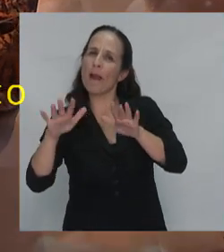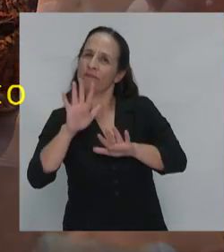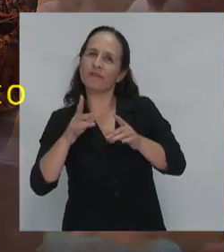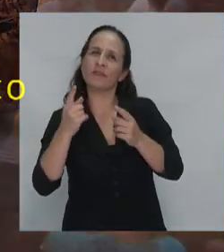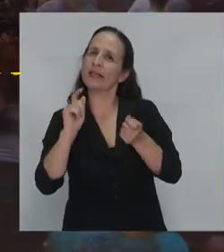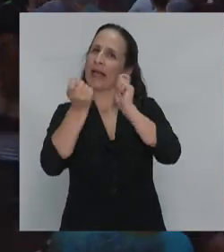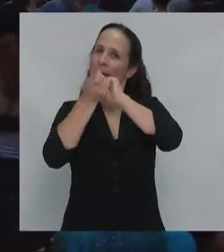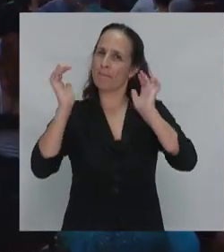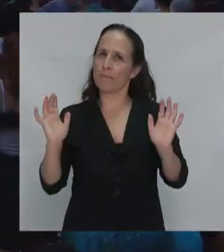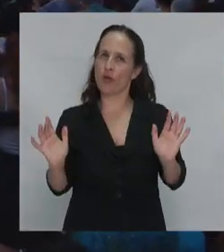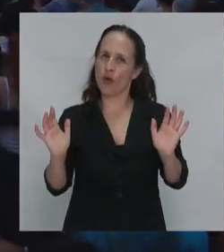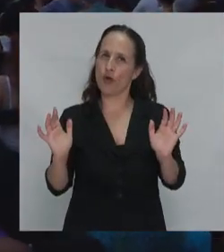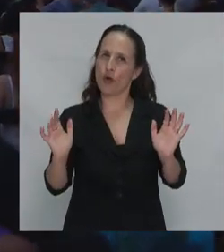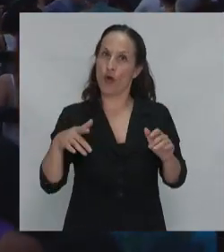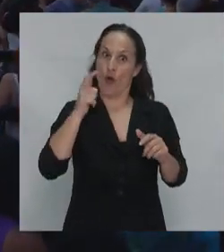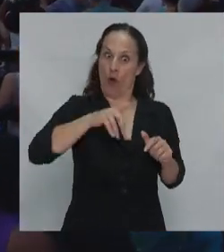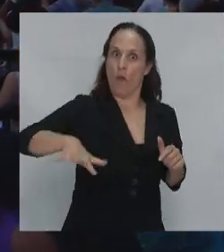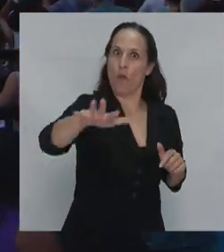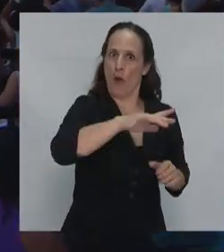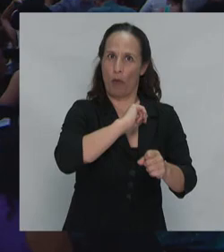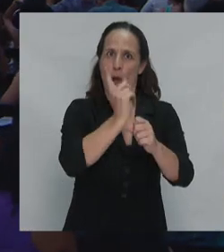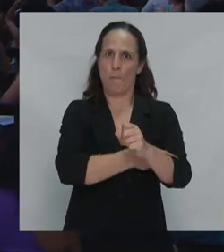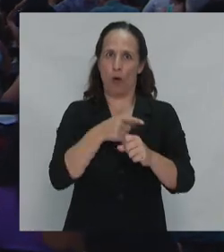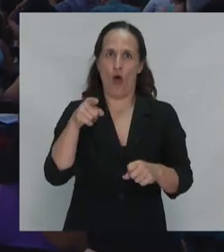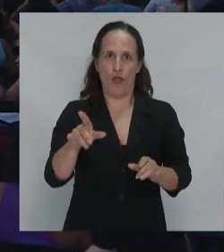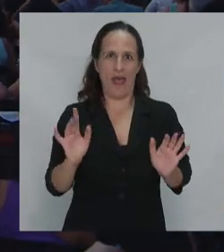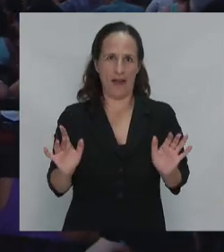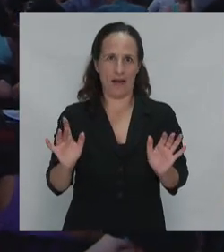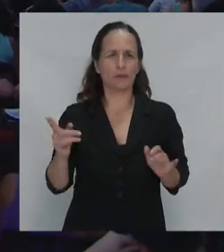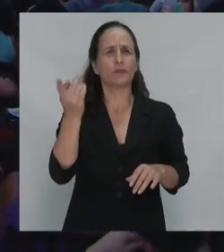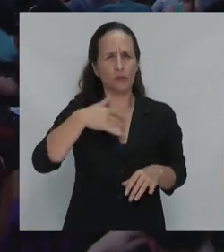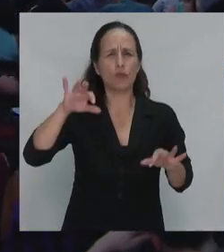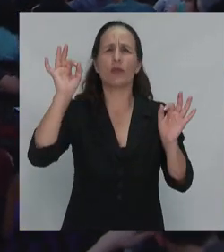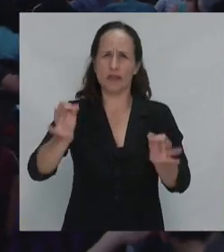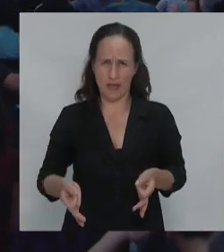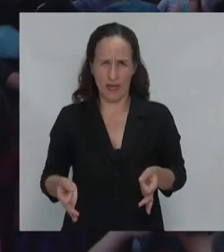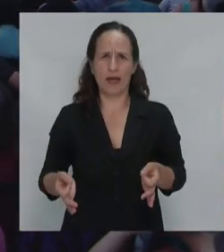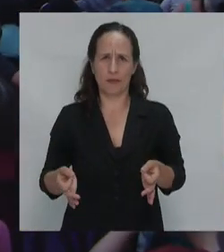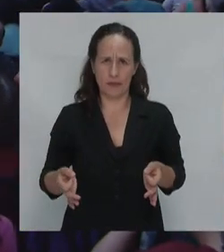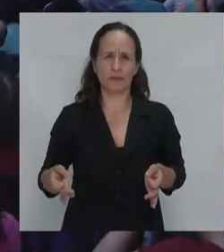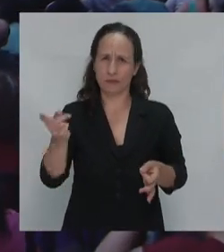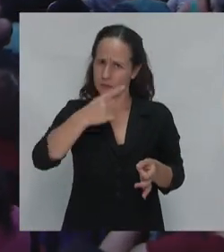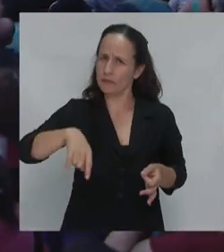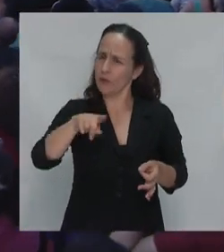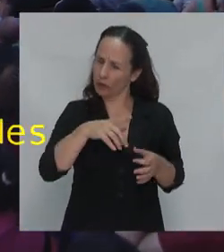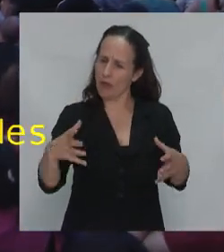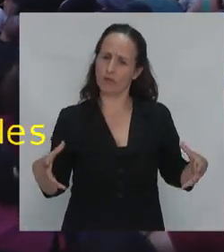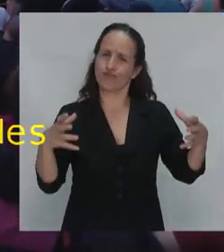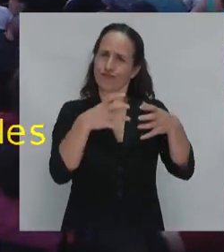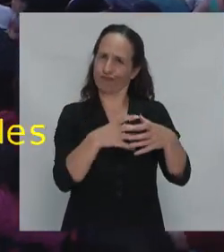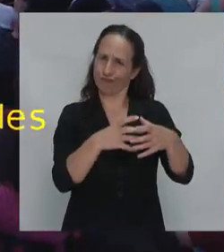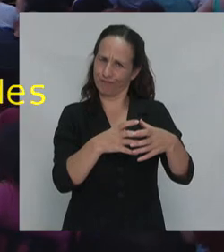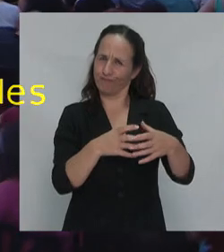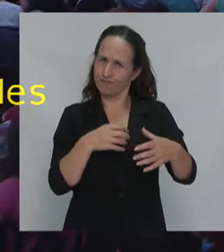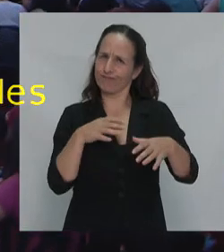Latin America, you know this the best. You have led movements that have transformed